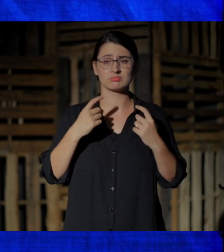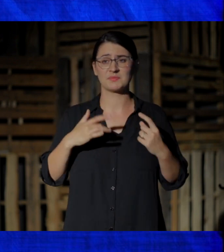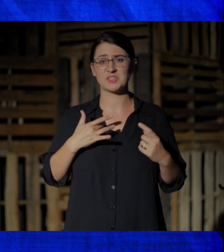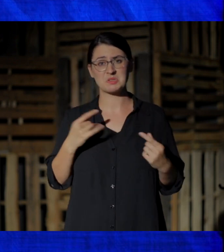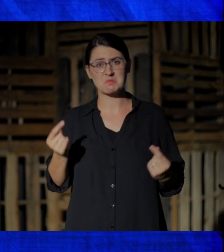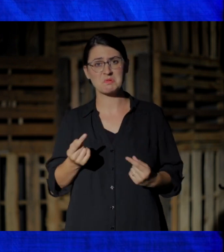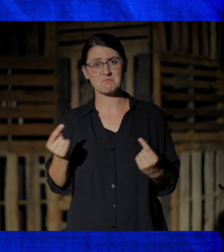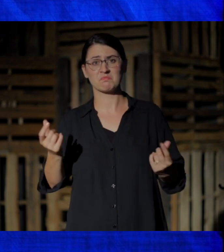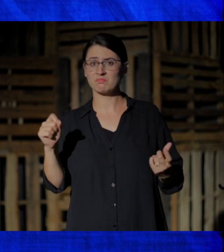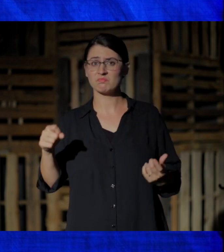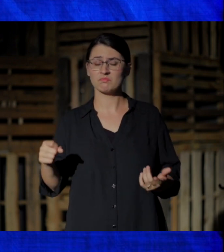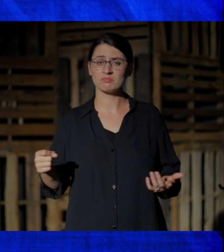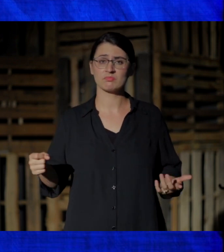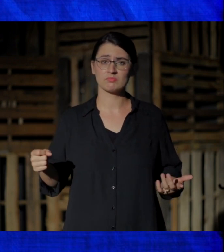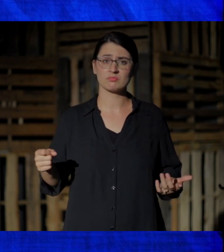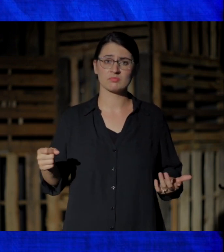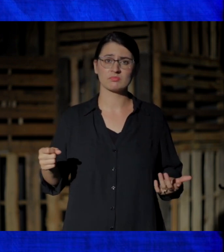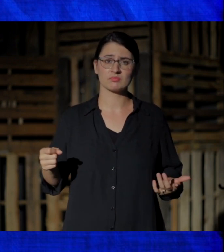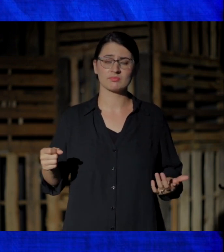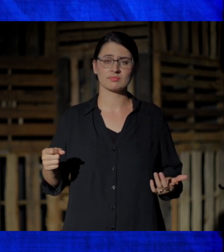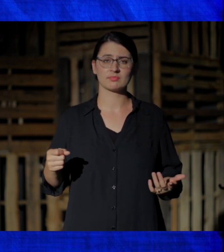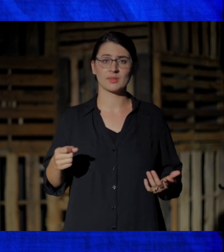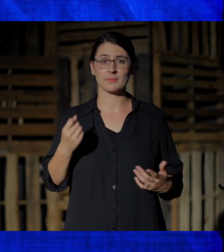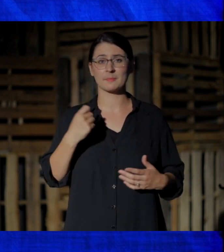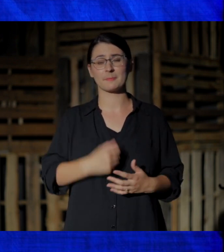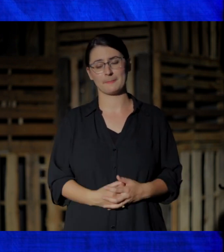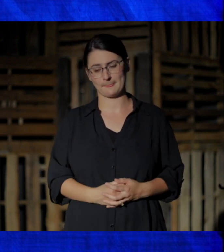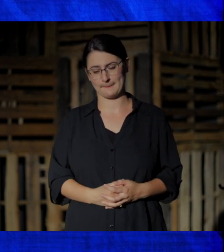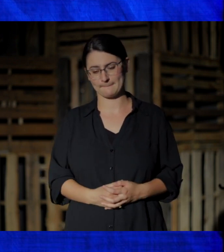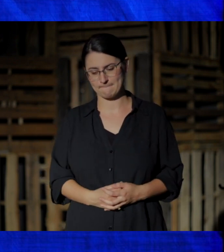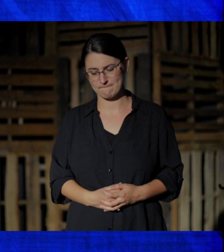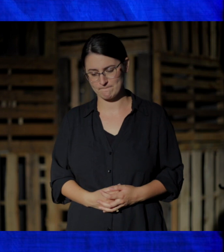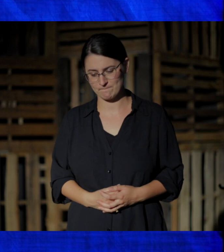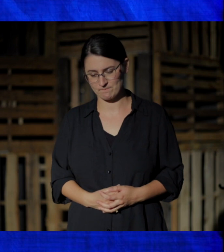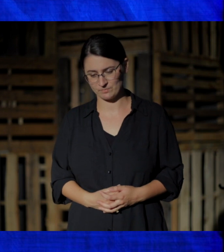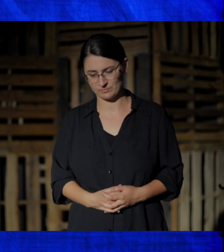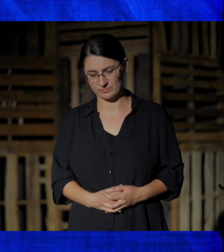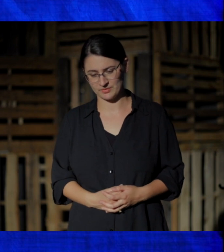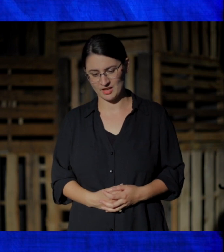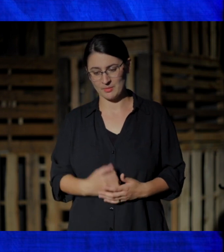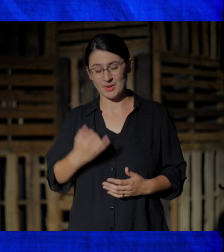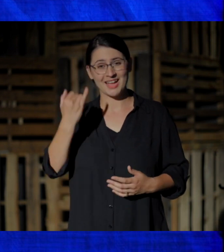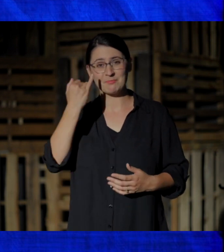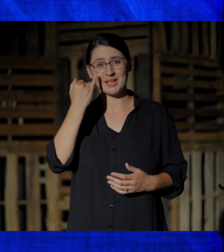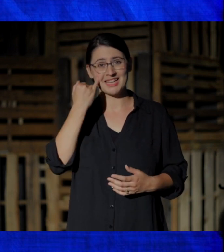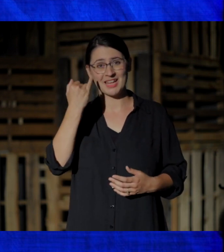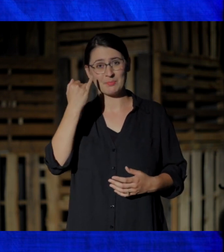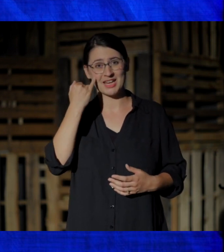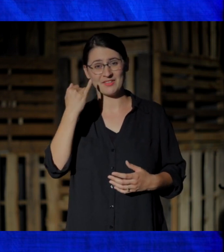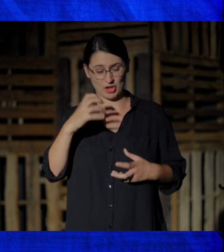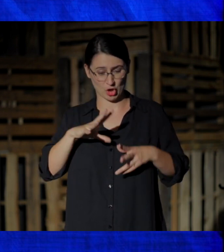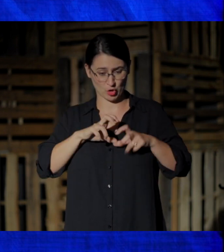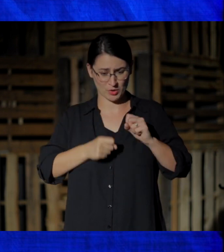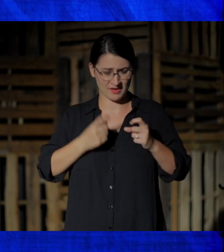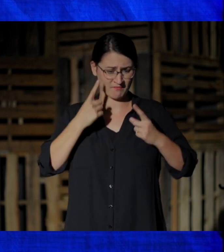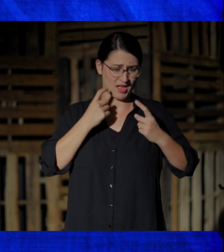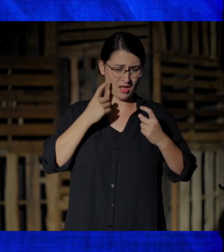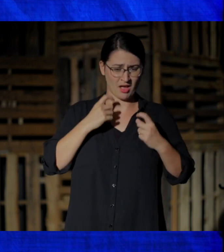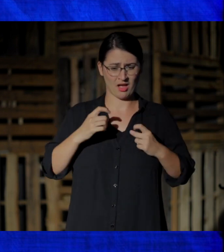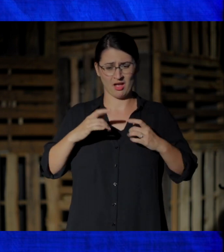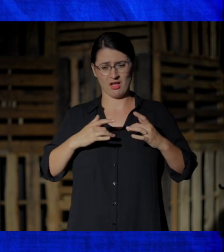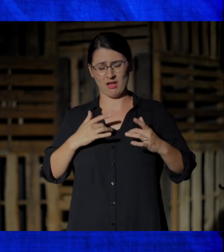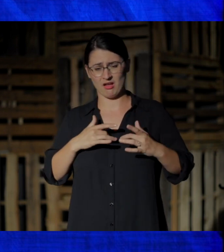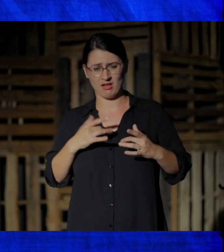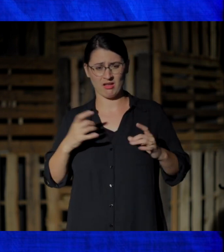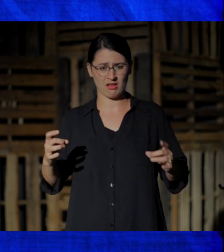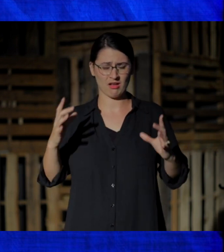But if you take something like that and you suppress it and you just shove it down and cover it up and act like it don't happen, act like I'm fine, just push on with life, what doesn't really matter, everybody's going to die, I don't have to